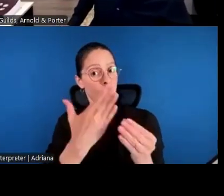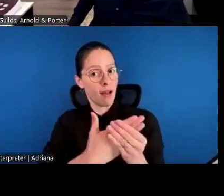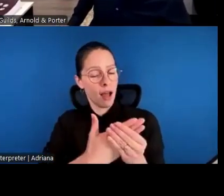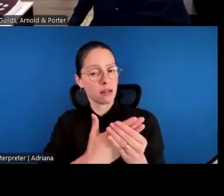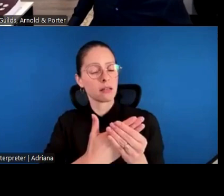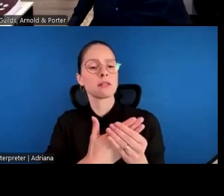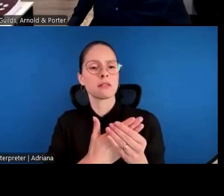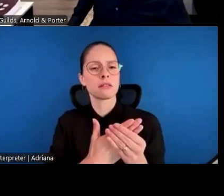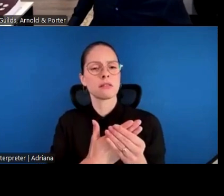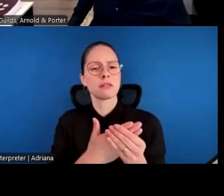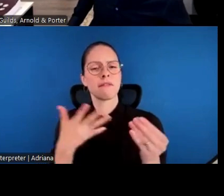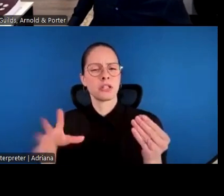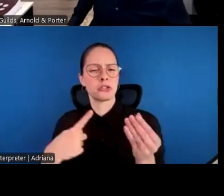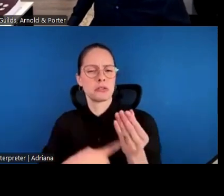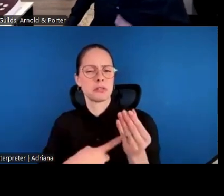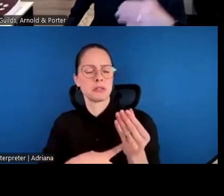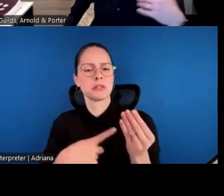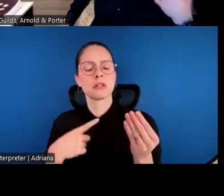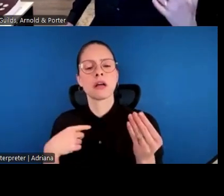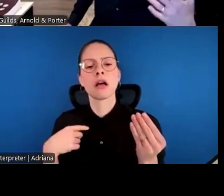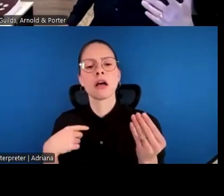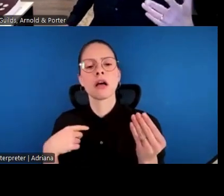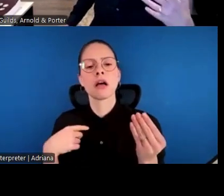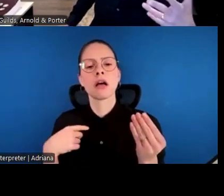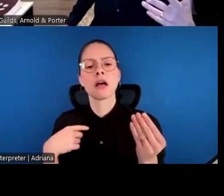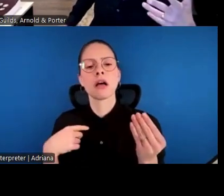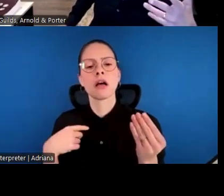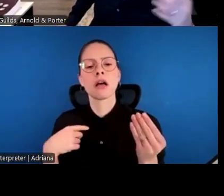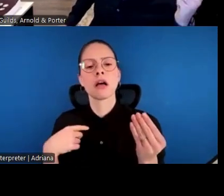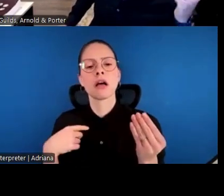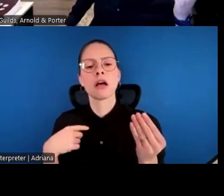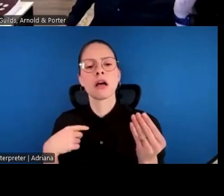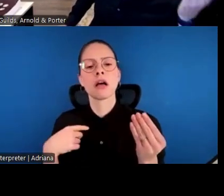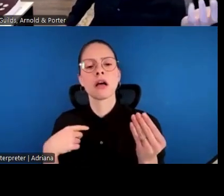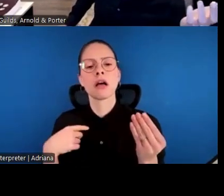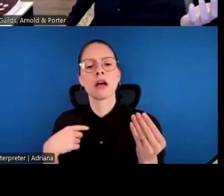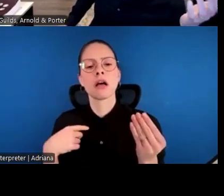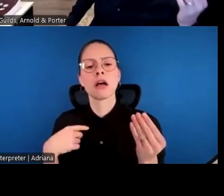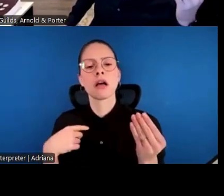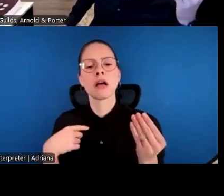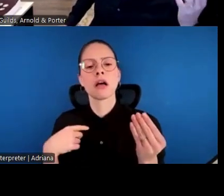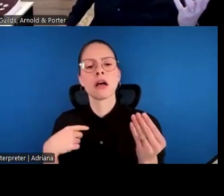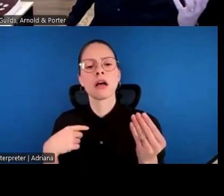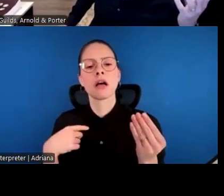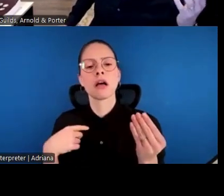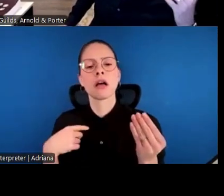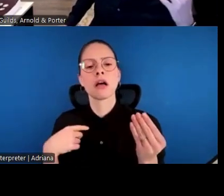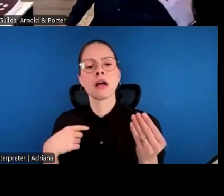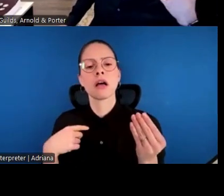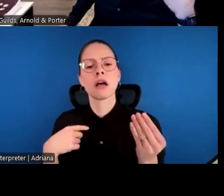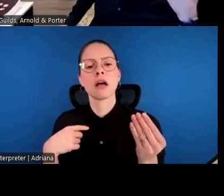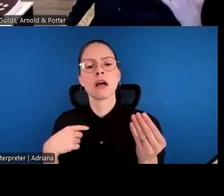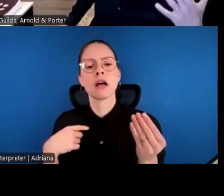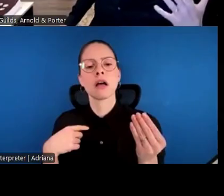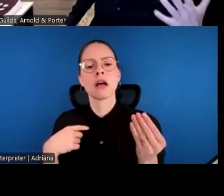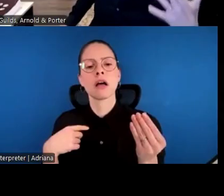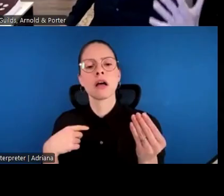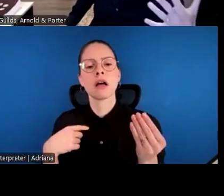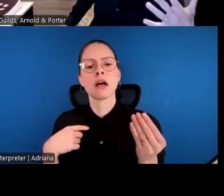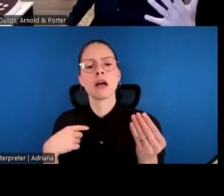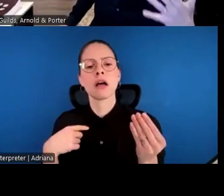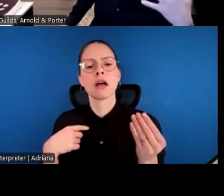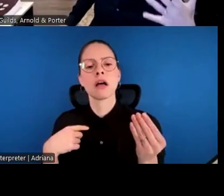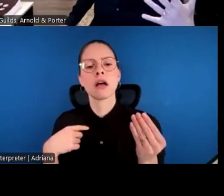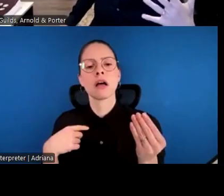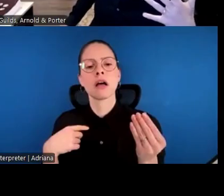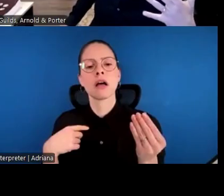we discussed, that is something that you have a right to certain filings. You have a right to 412, 513,